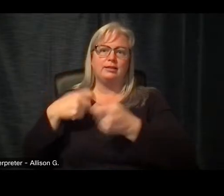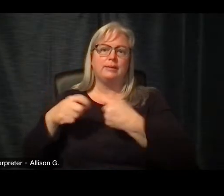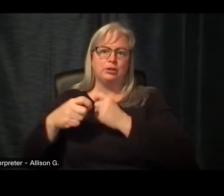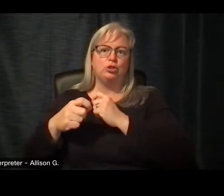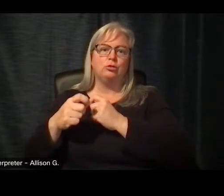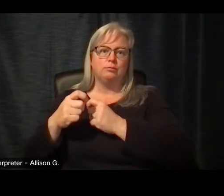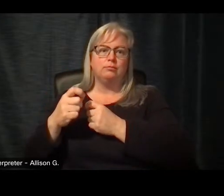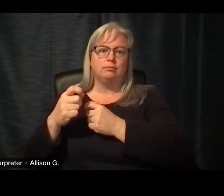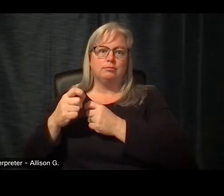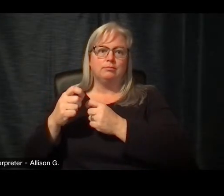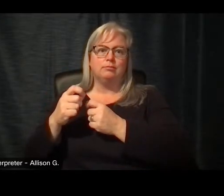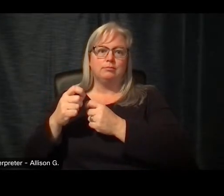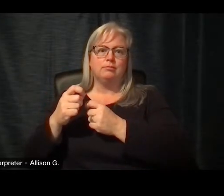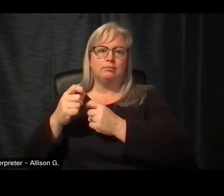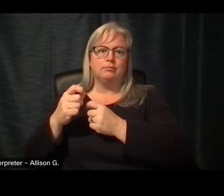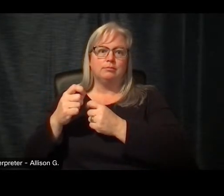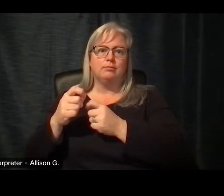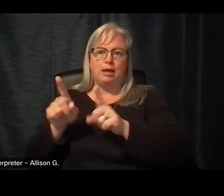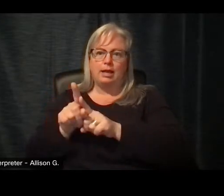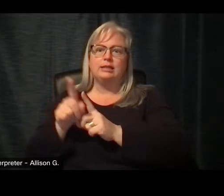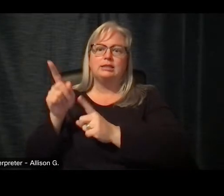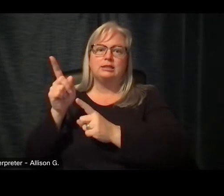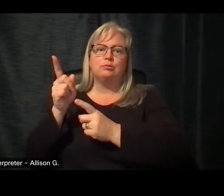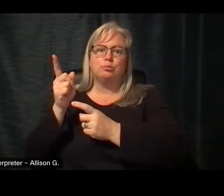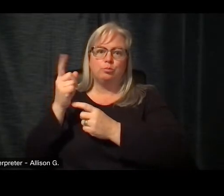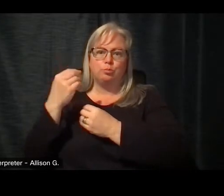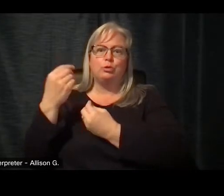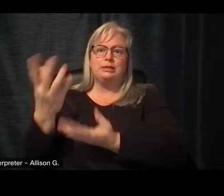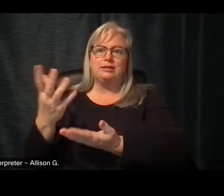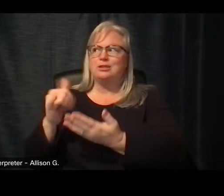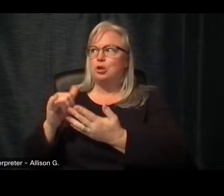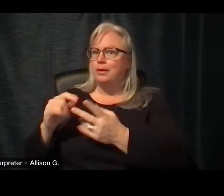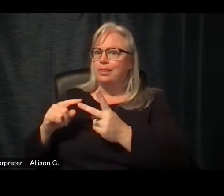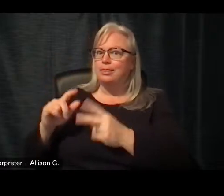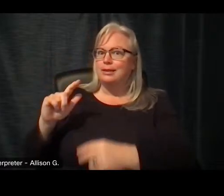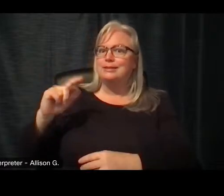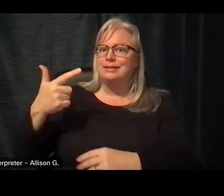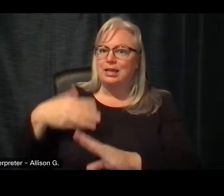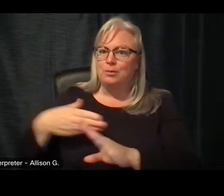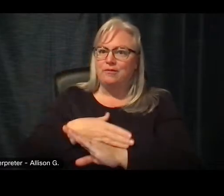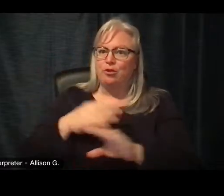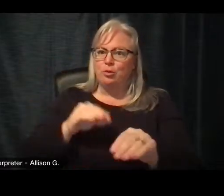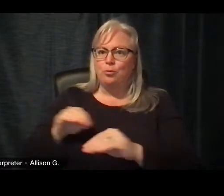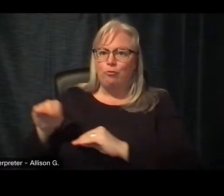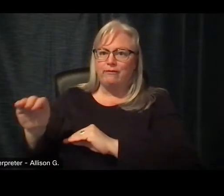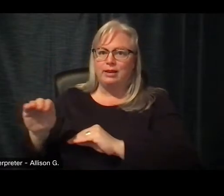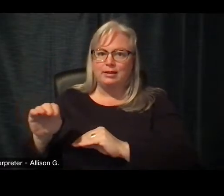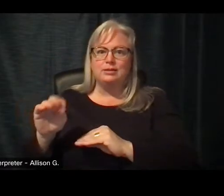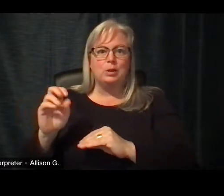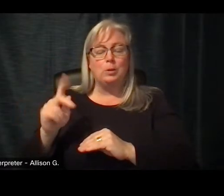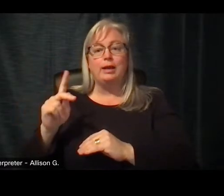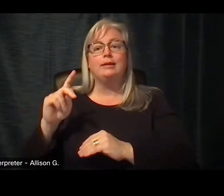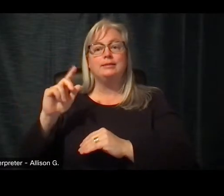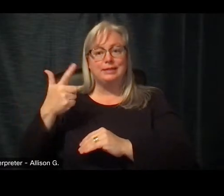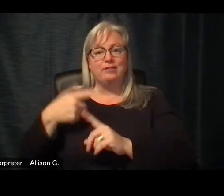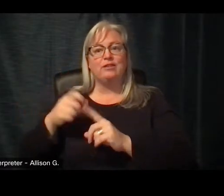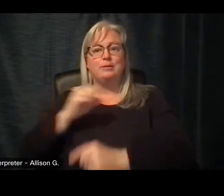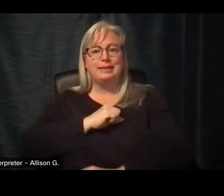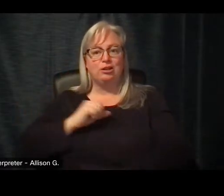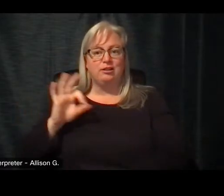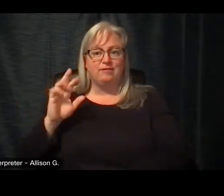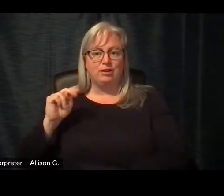as presented. As presented with, That'd be the second then before you move it, right? Okay, all right. Seconded by Senator